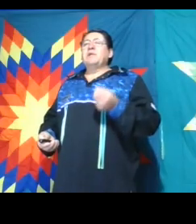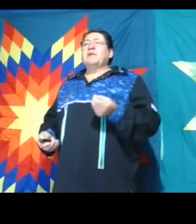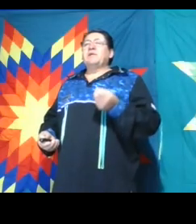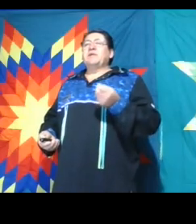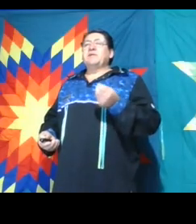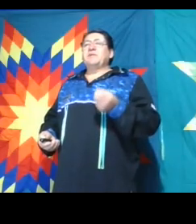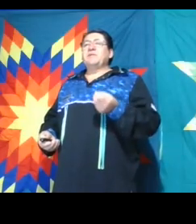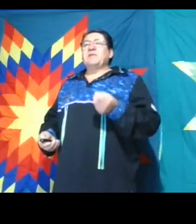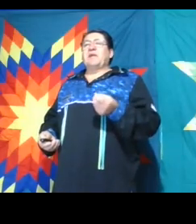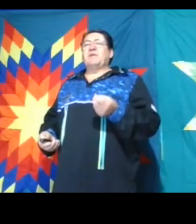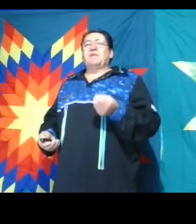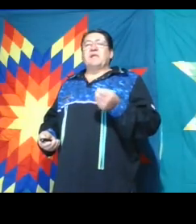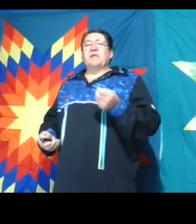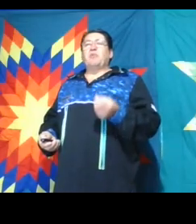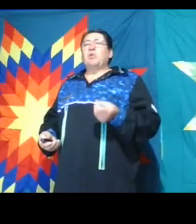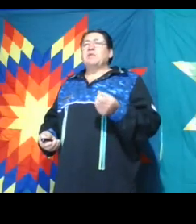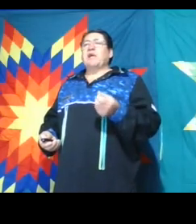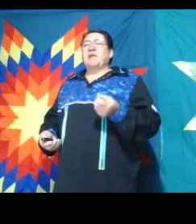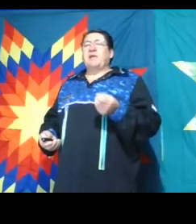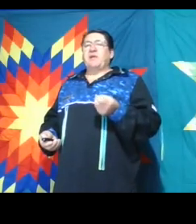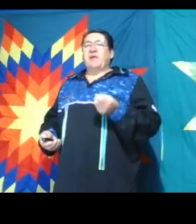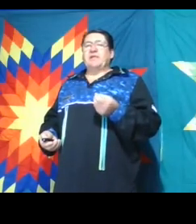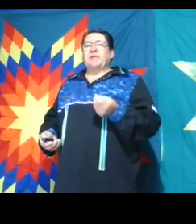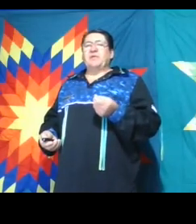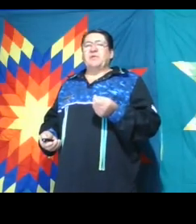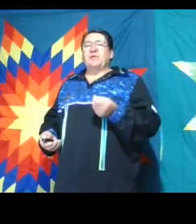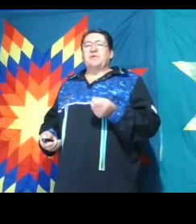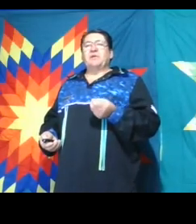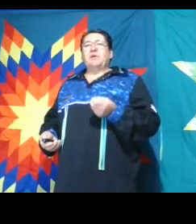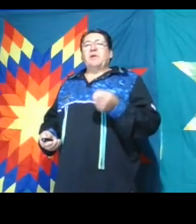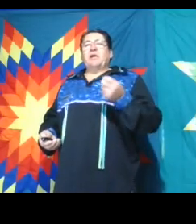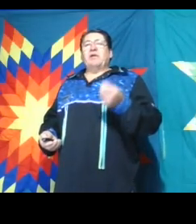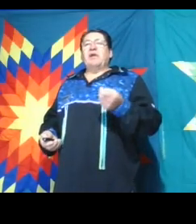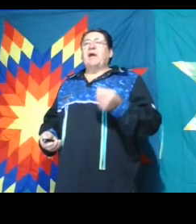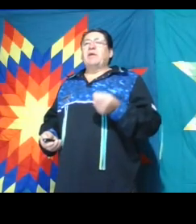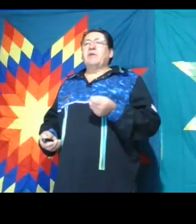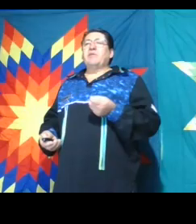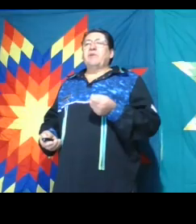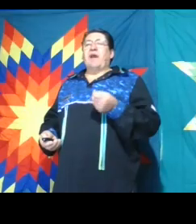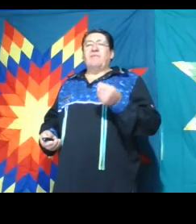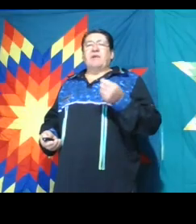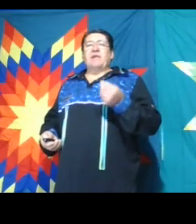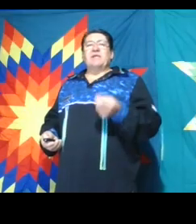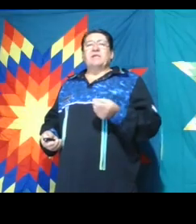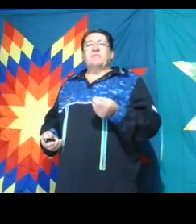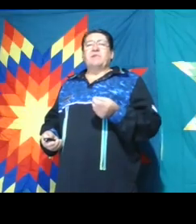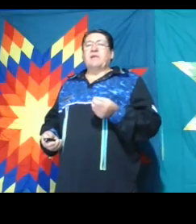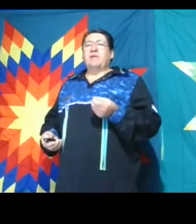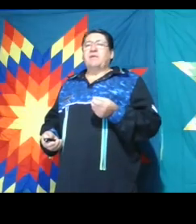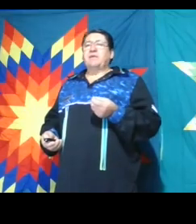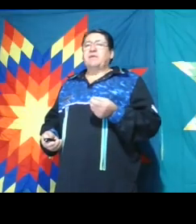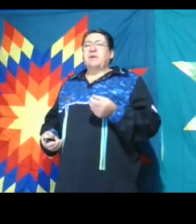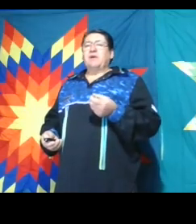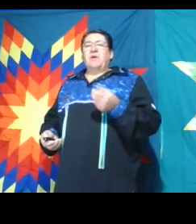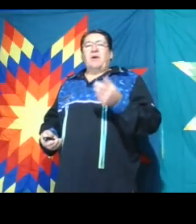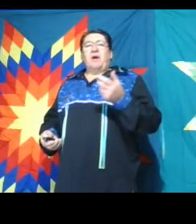local Indigenous student centers at the post-secondary institutions. Here in Calgary, we have the Niskim